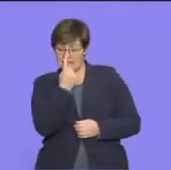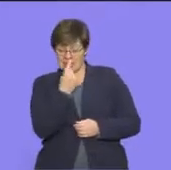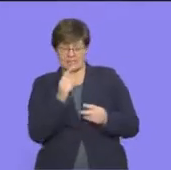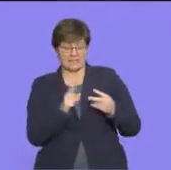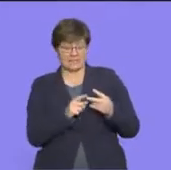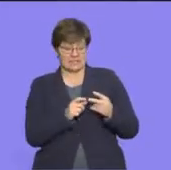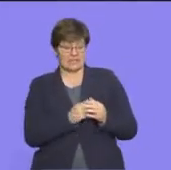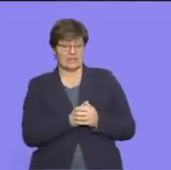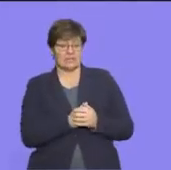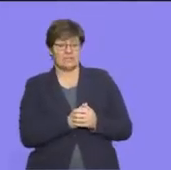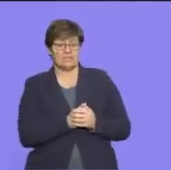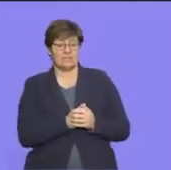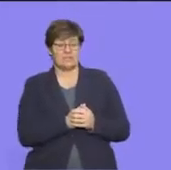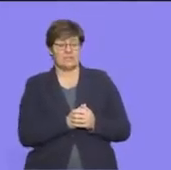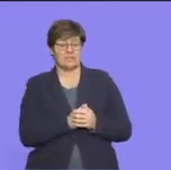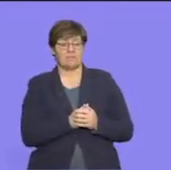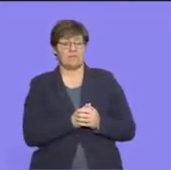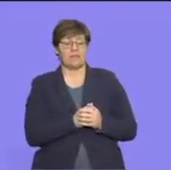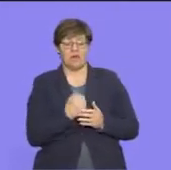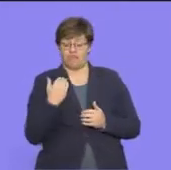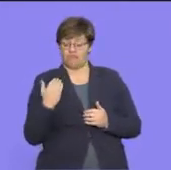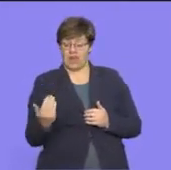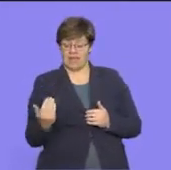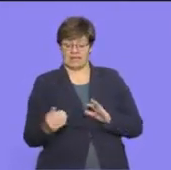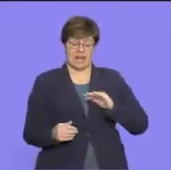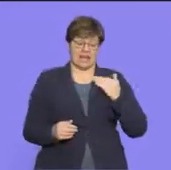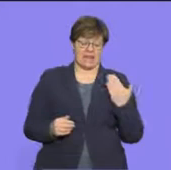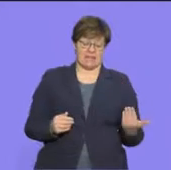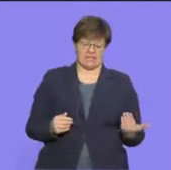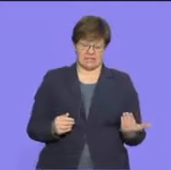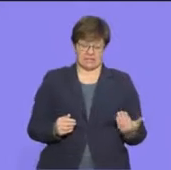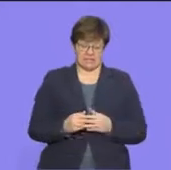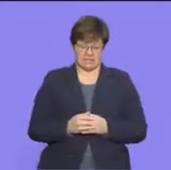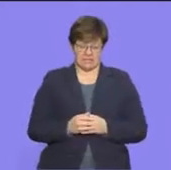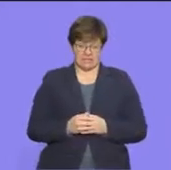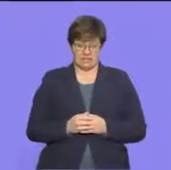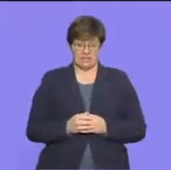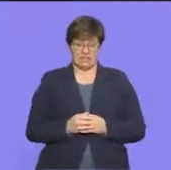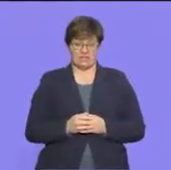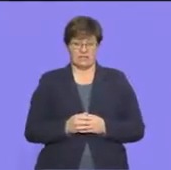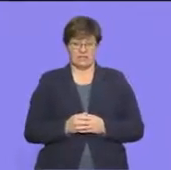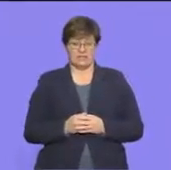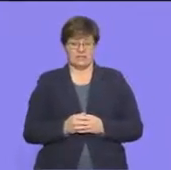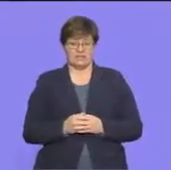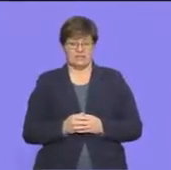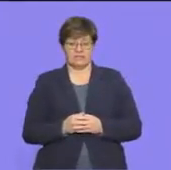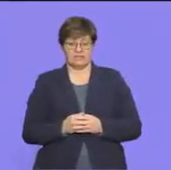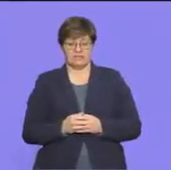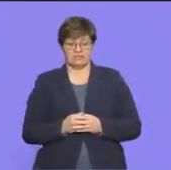thing, that the right-hand side and the left-hand side, this is going to be the left, that is going to